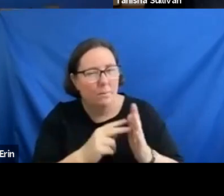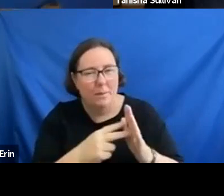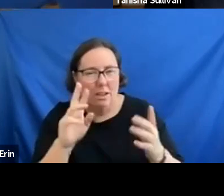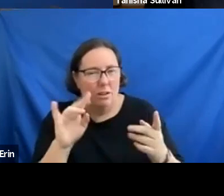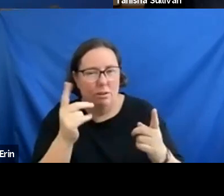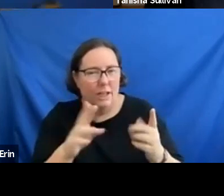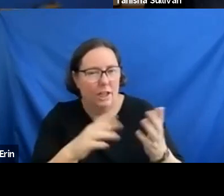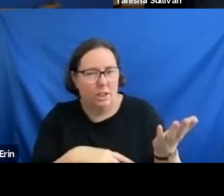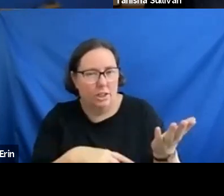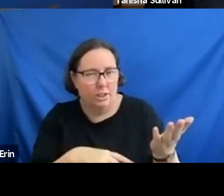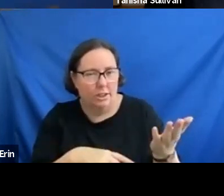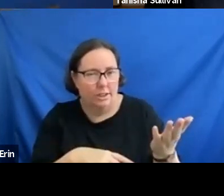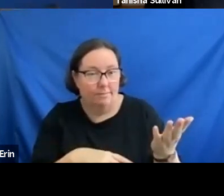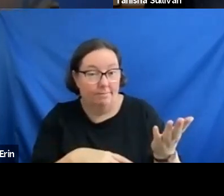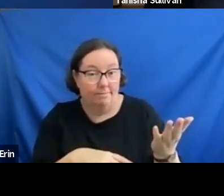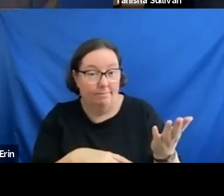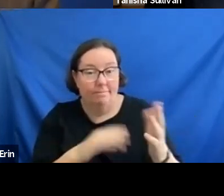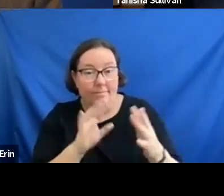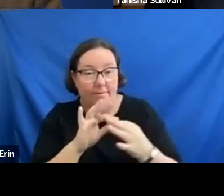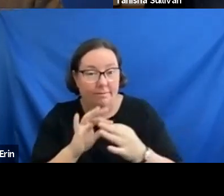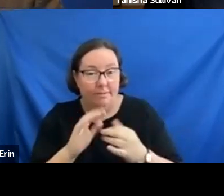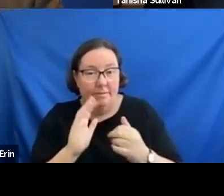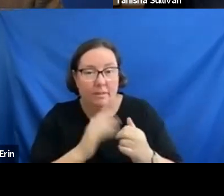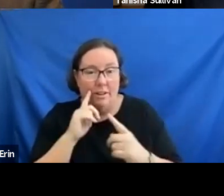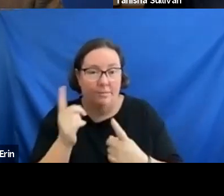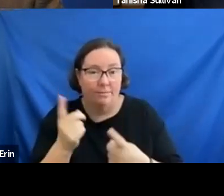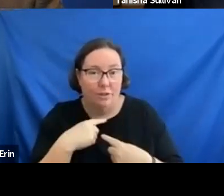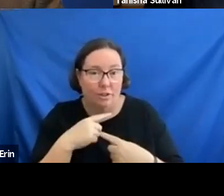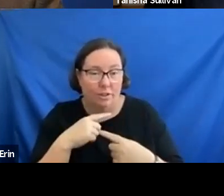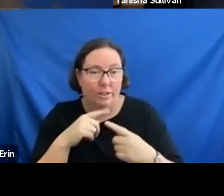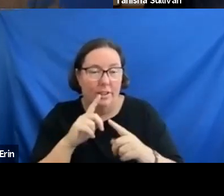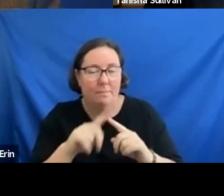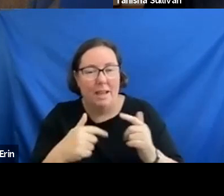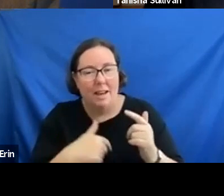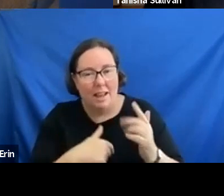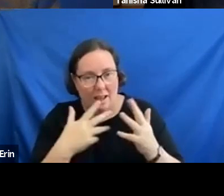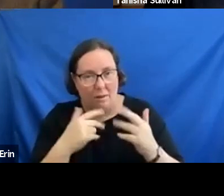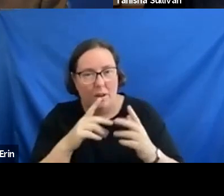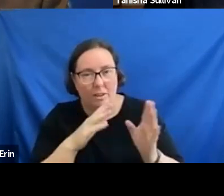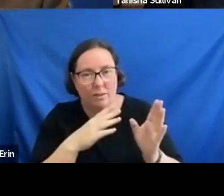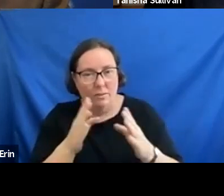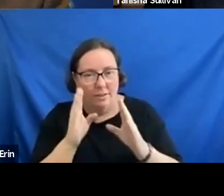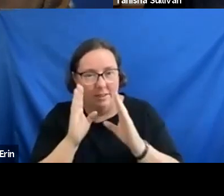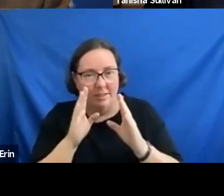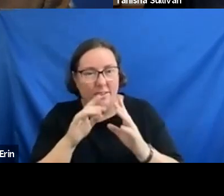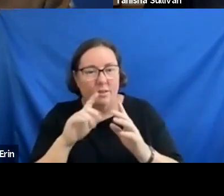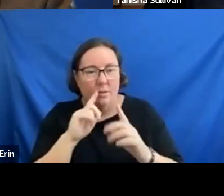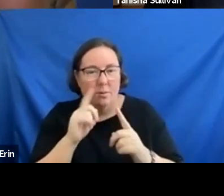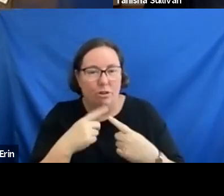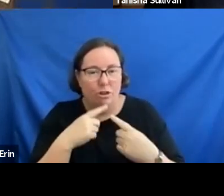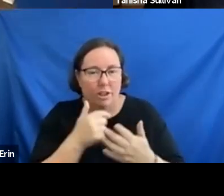rigor in our charge. And I wanted to turn our attention to the charge